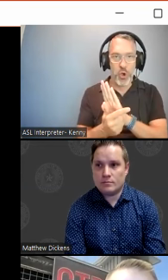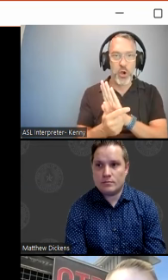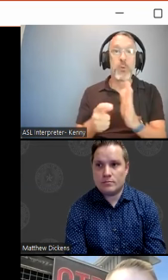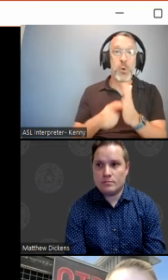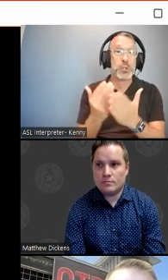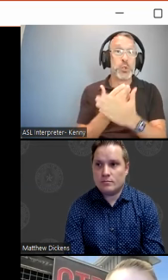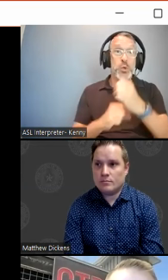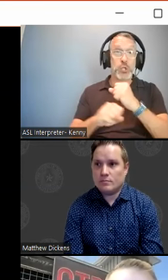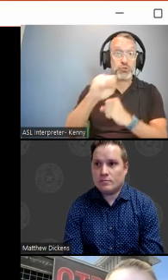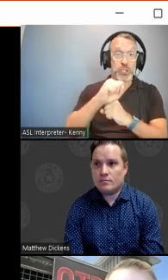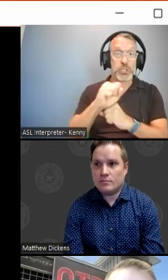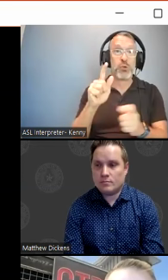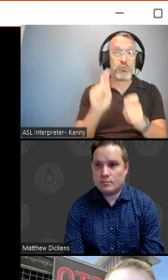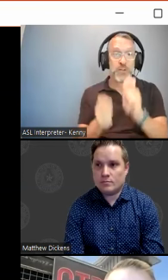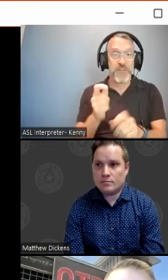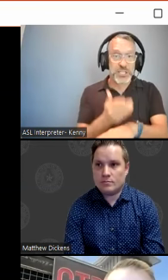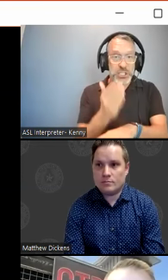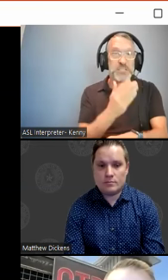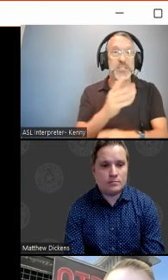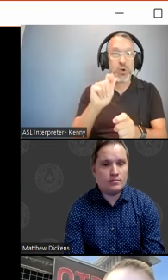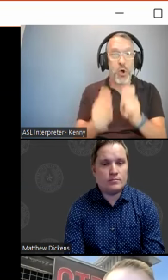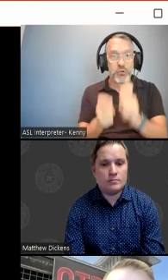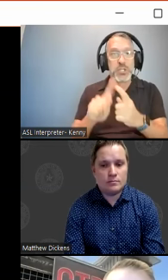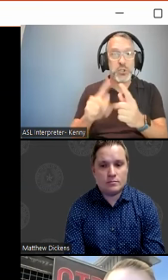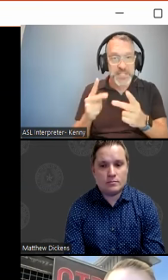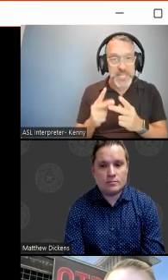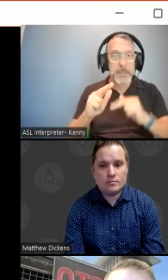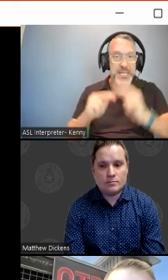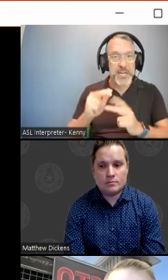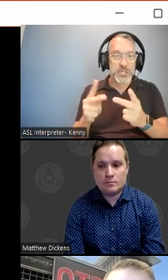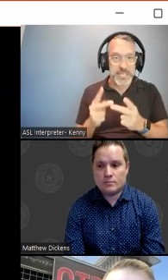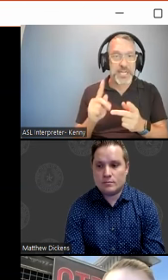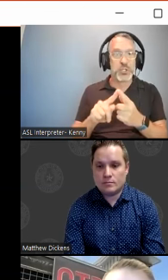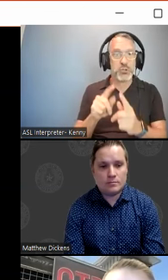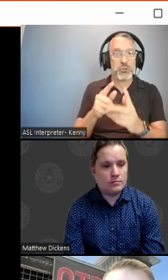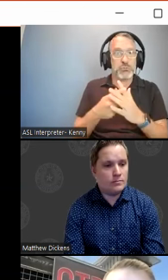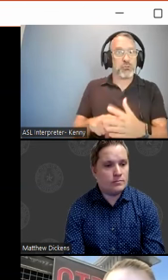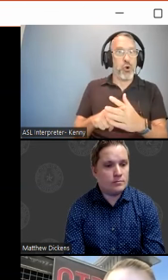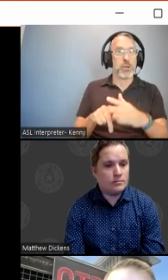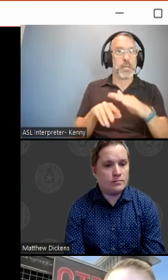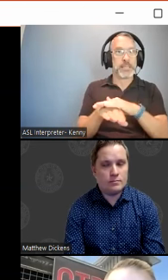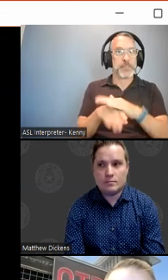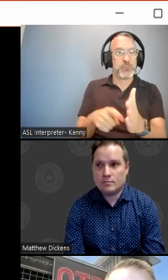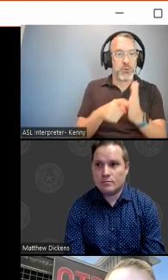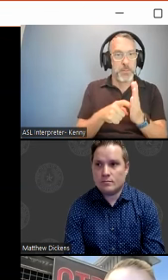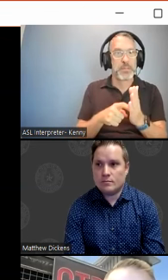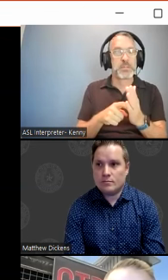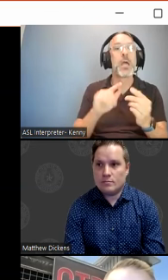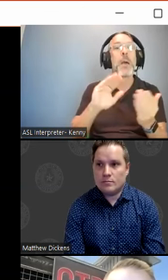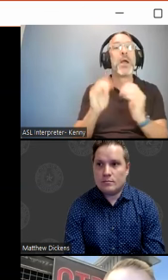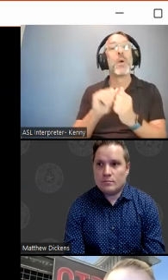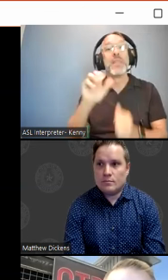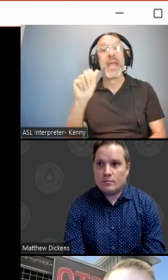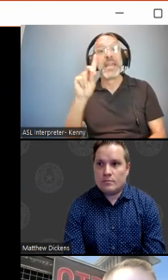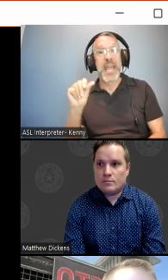new construction, renovations, and alterations to a facility, building, or site to trigger accessibility requirements, as opposed to the